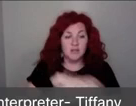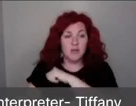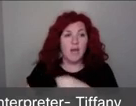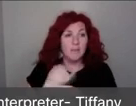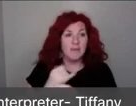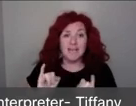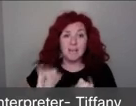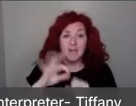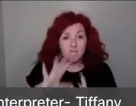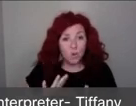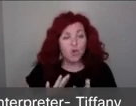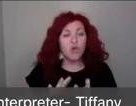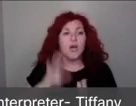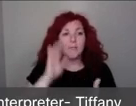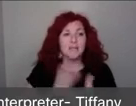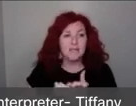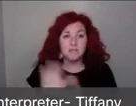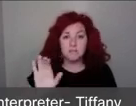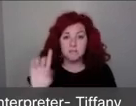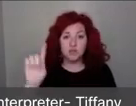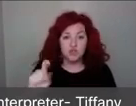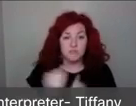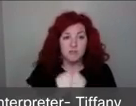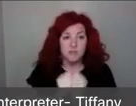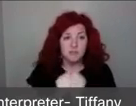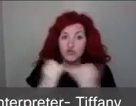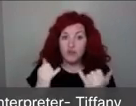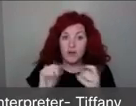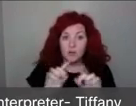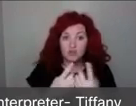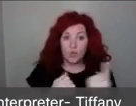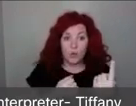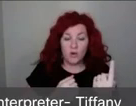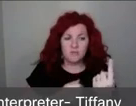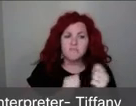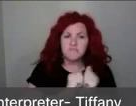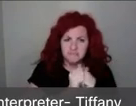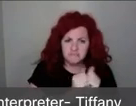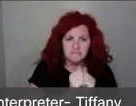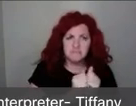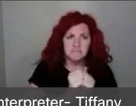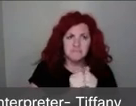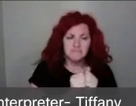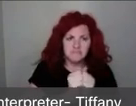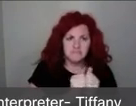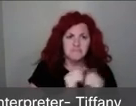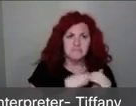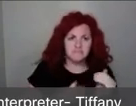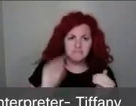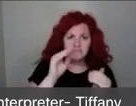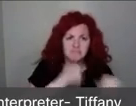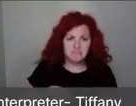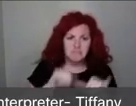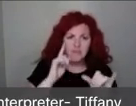be competitive. The current configuration of District 1 makes it a competitive district that exceeds the commission's standard for